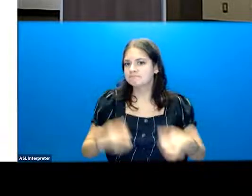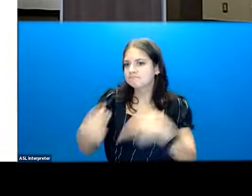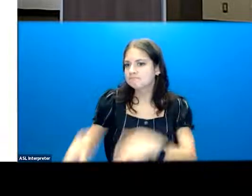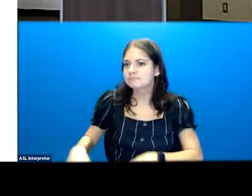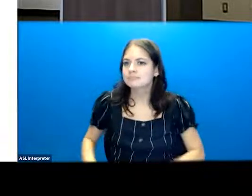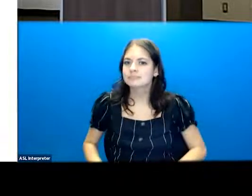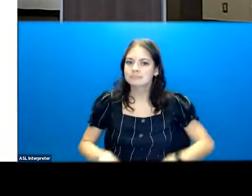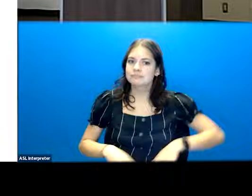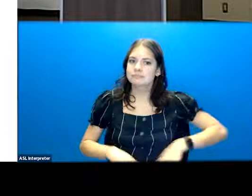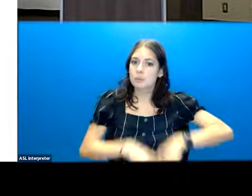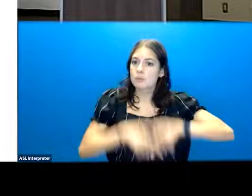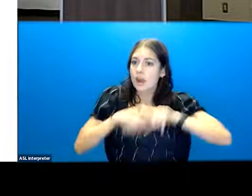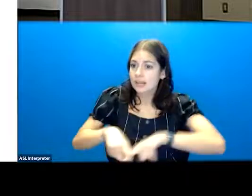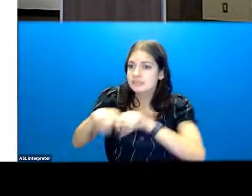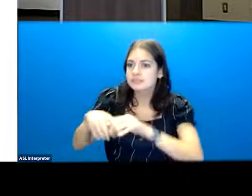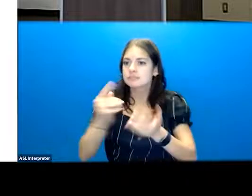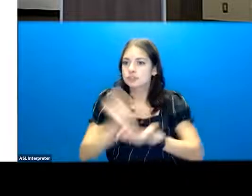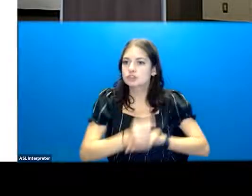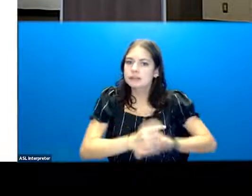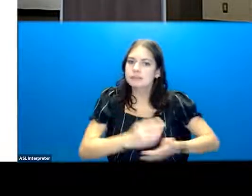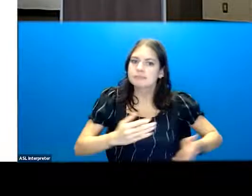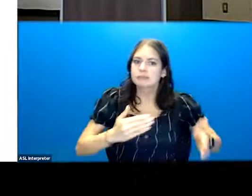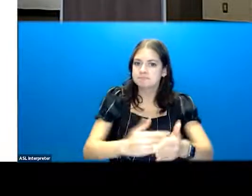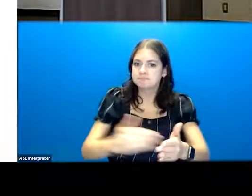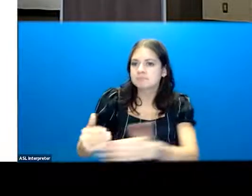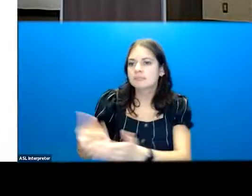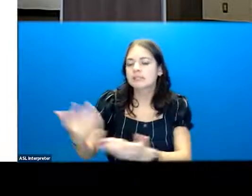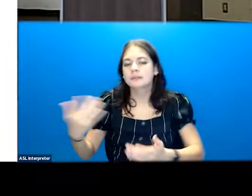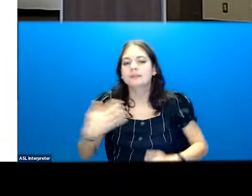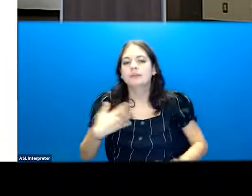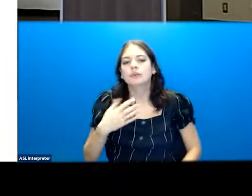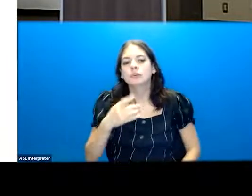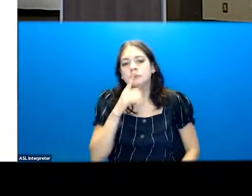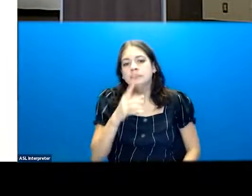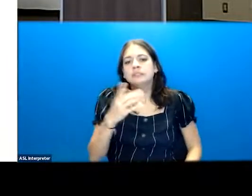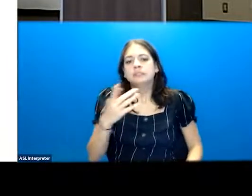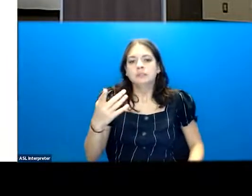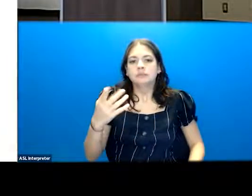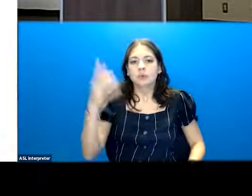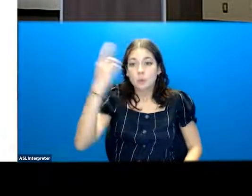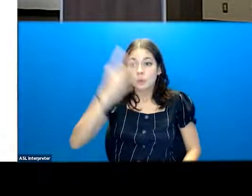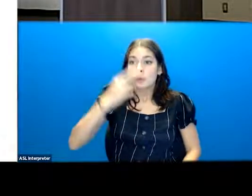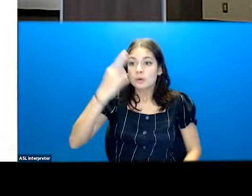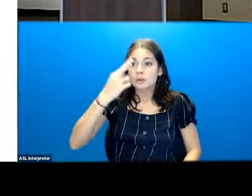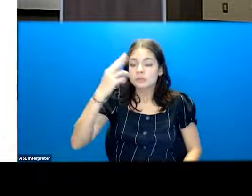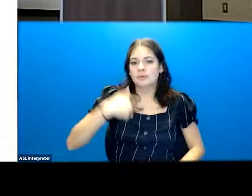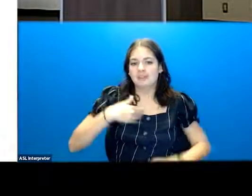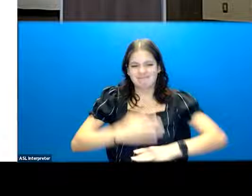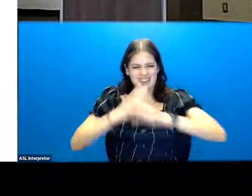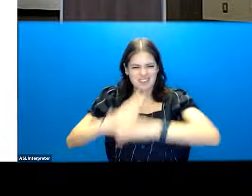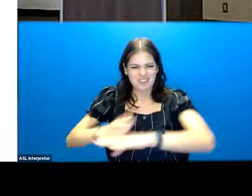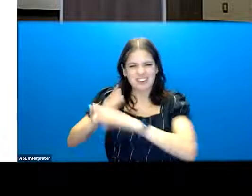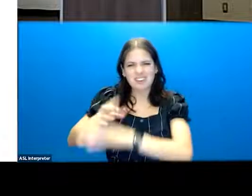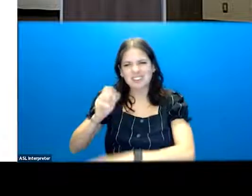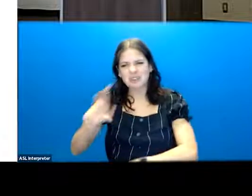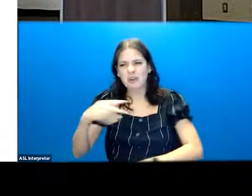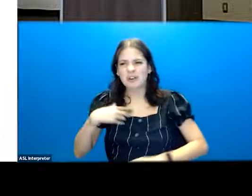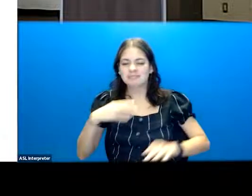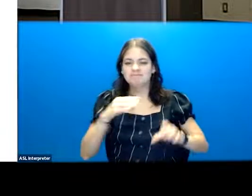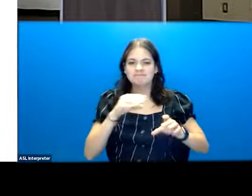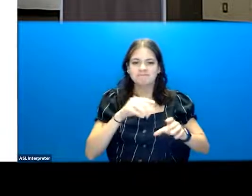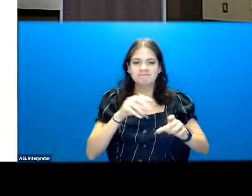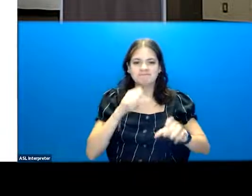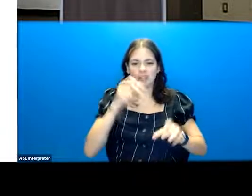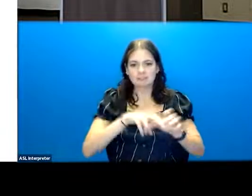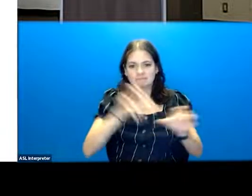Interruptions in treatment was heavily endorsed. So essentially, the reasons why there were barriers or disengagement from